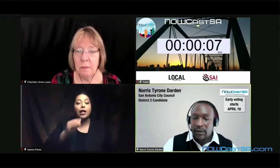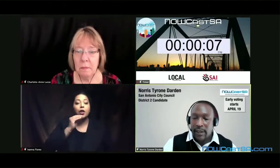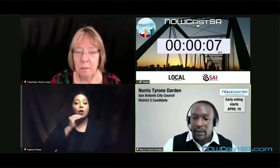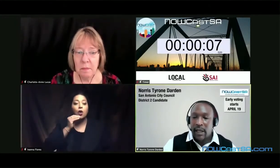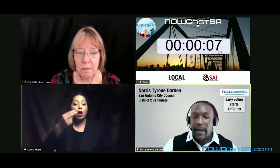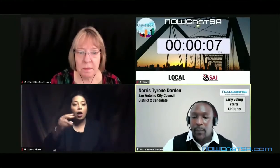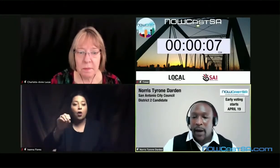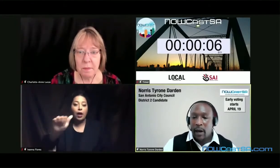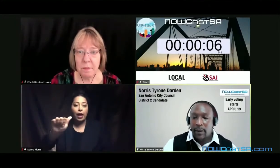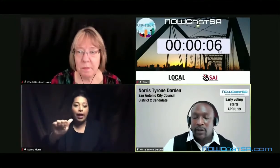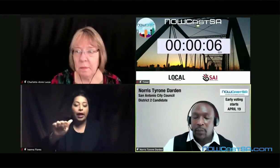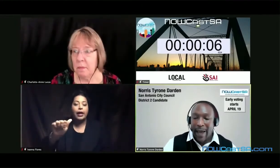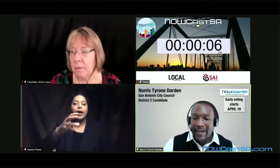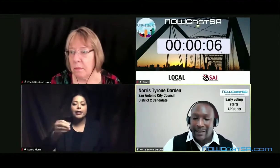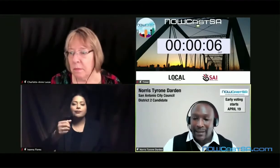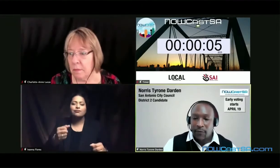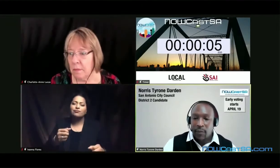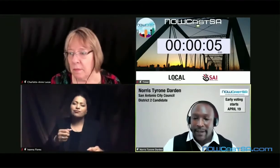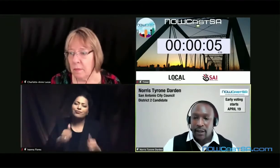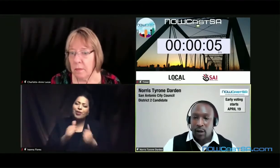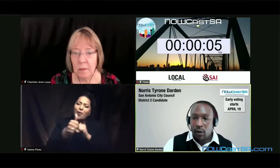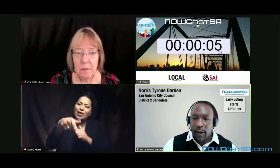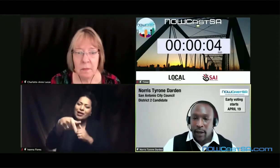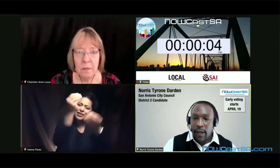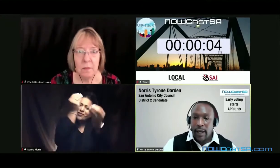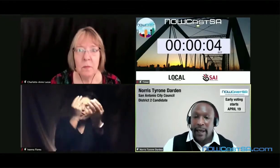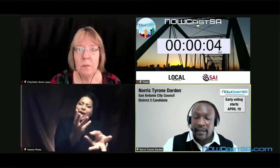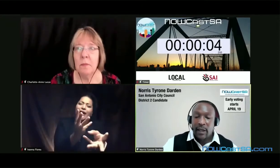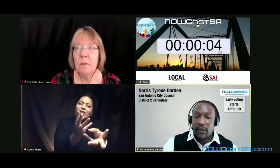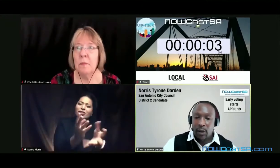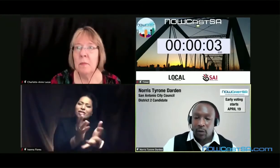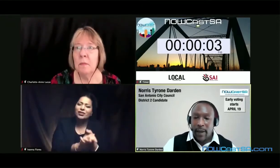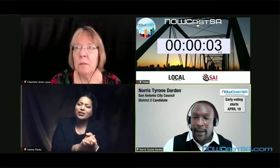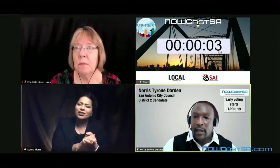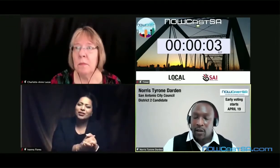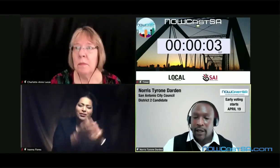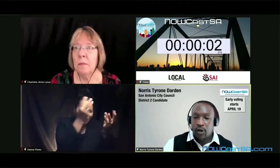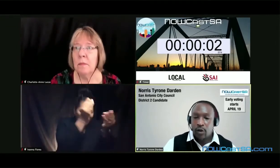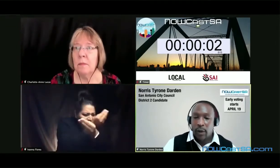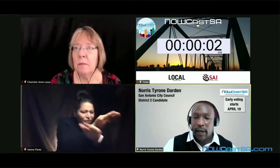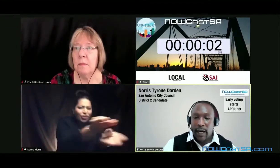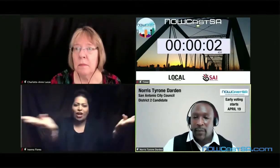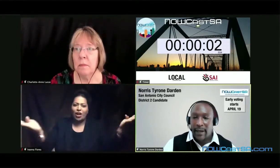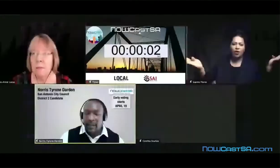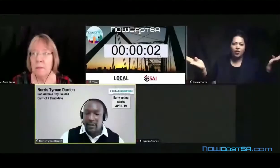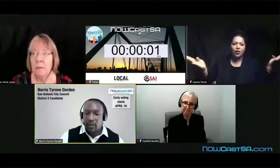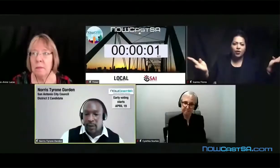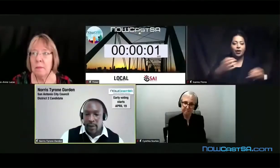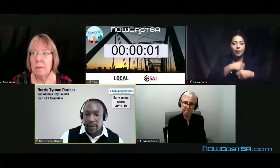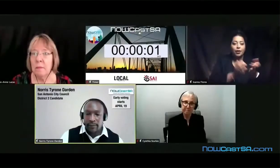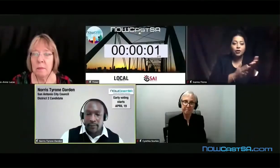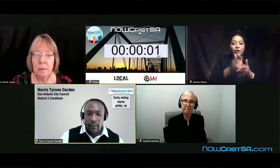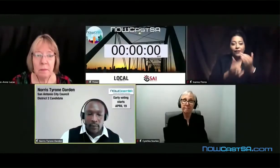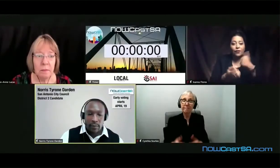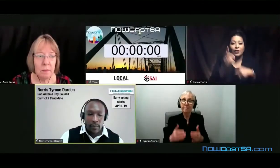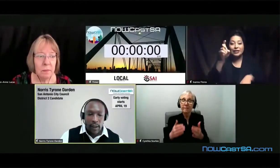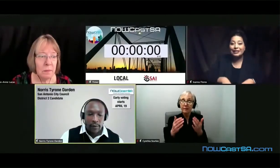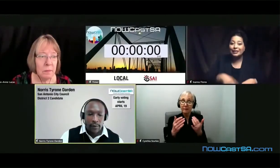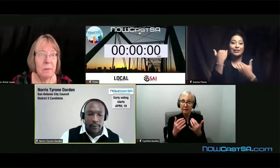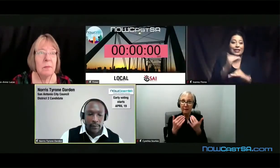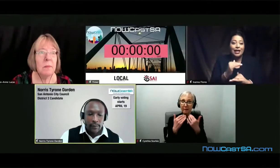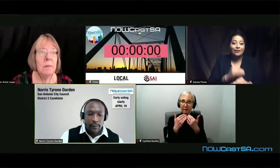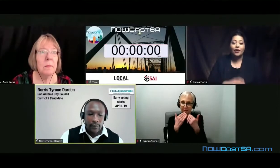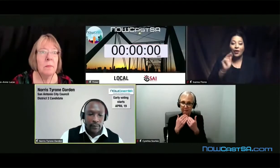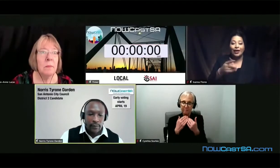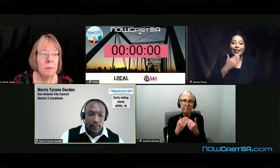neighborhood association, and empower them to pass this information on and continue to circle back to make sure everybody's needs are being met. Thank